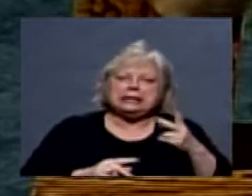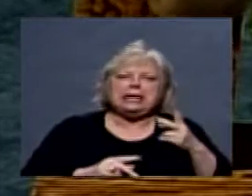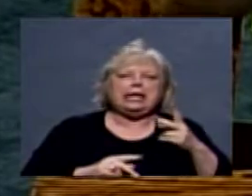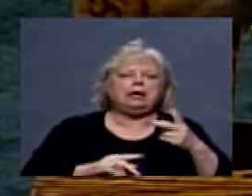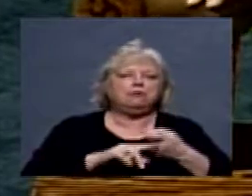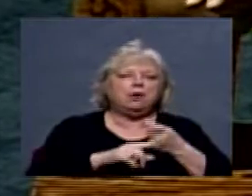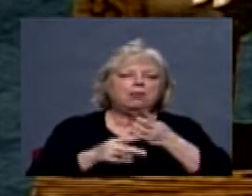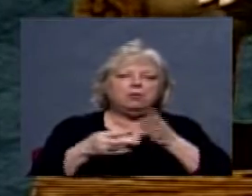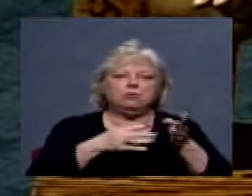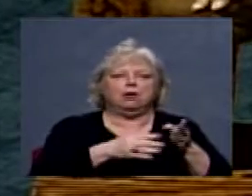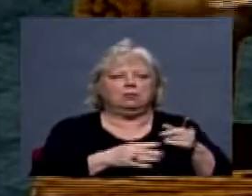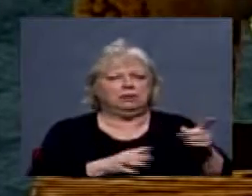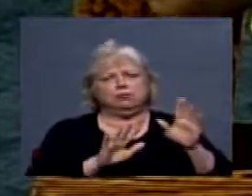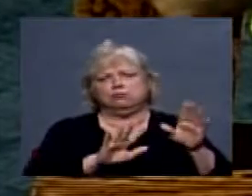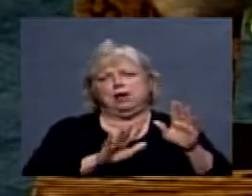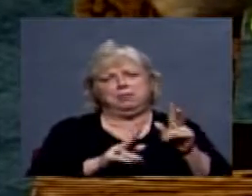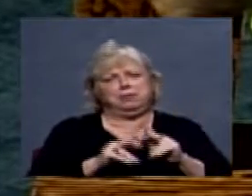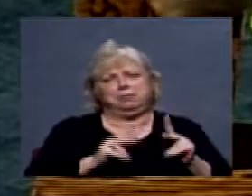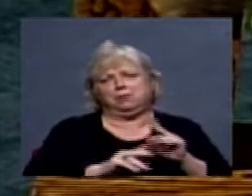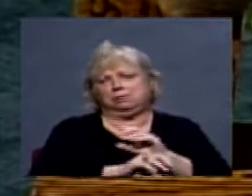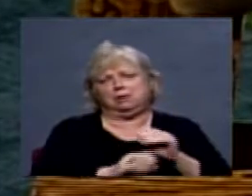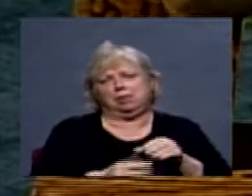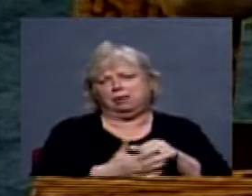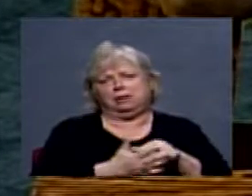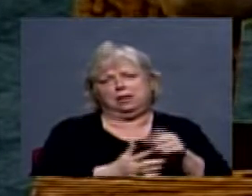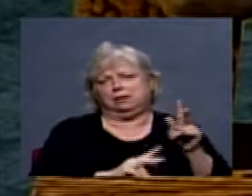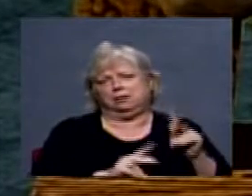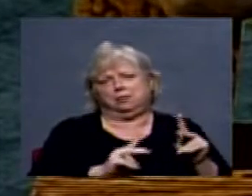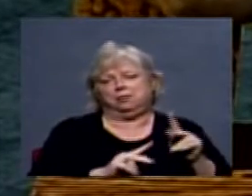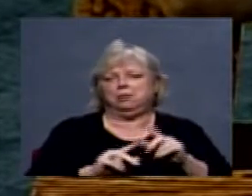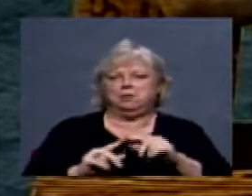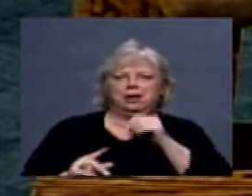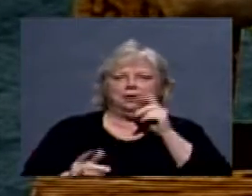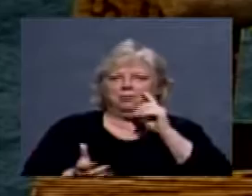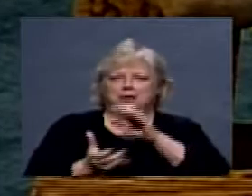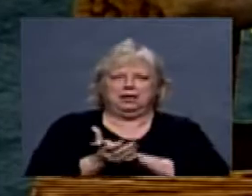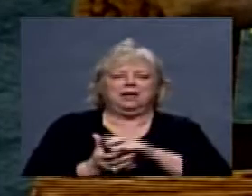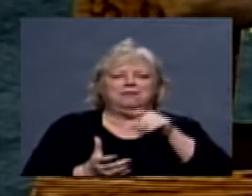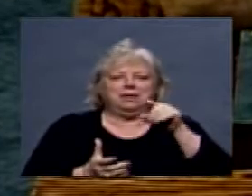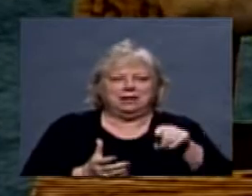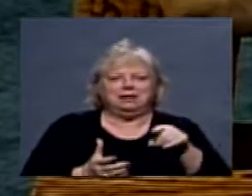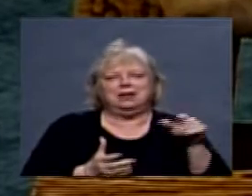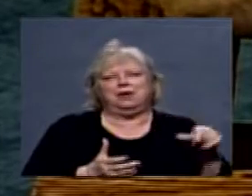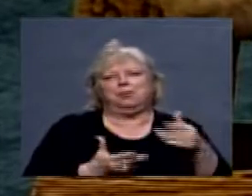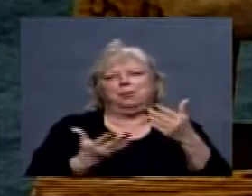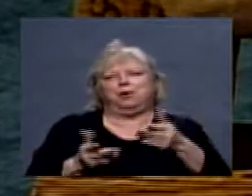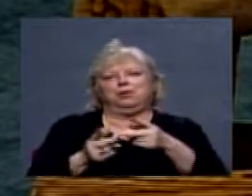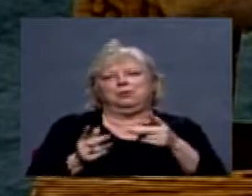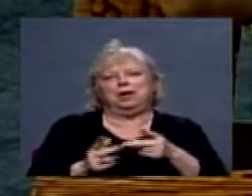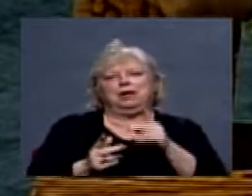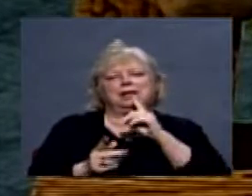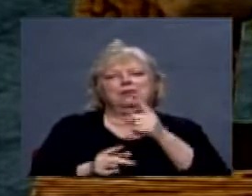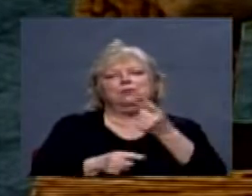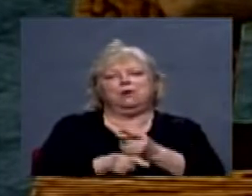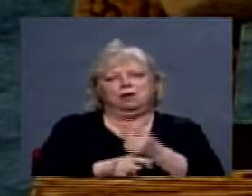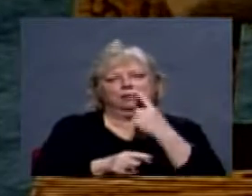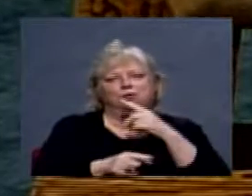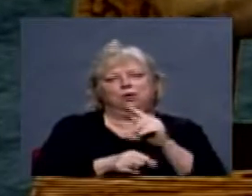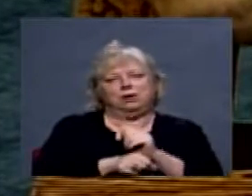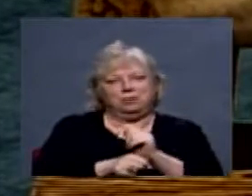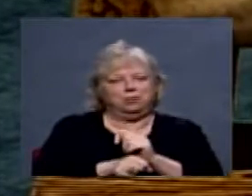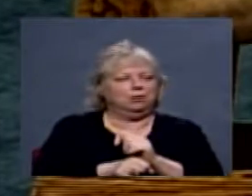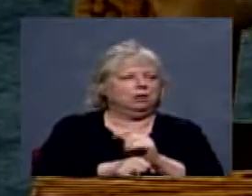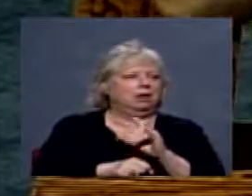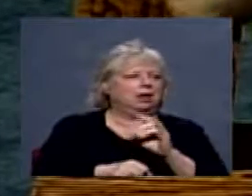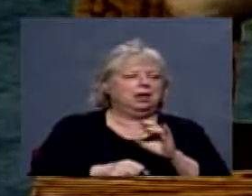know, they're great people. I got nothing against them. I just don't believe this is the place for a temple. If it was a church,